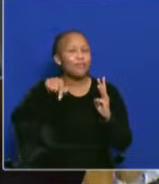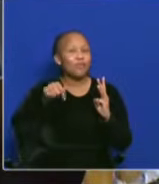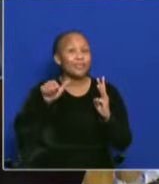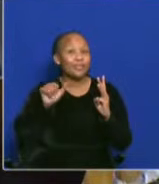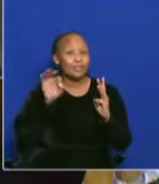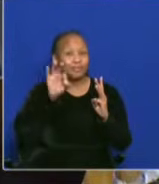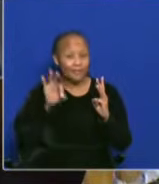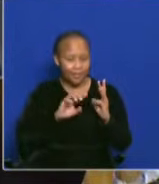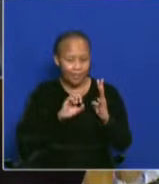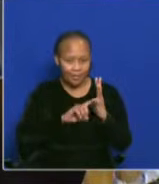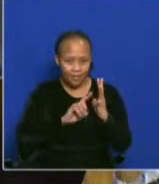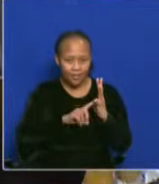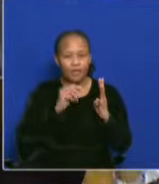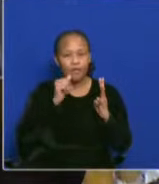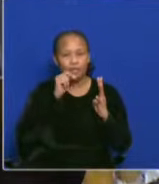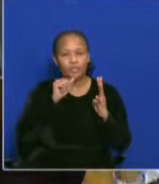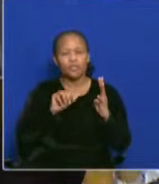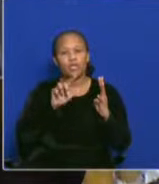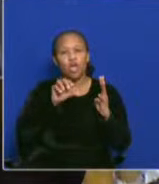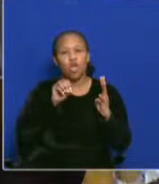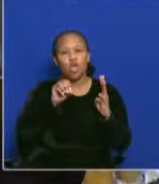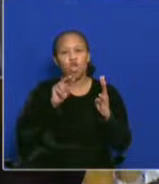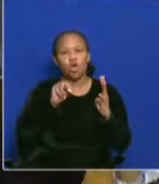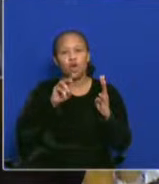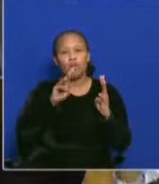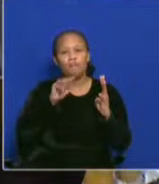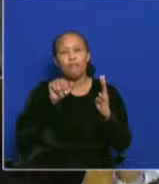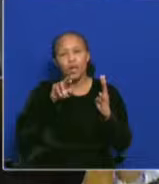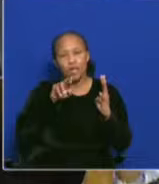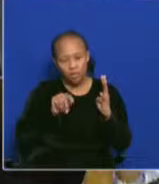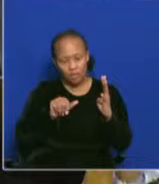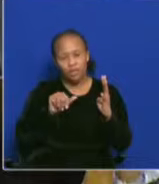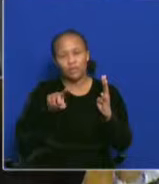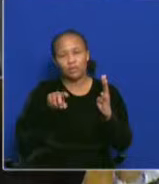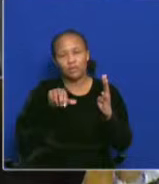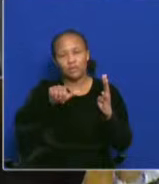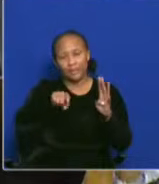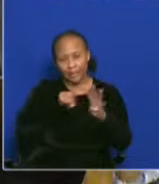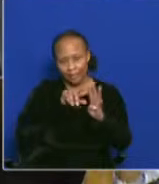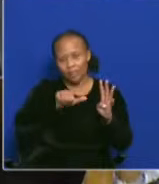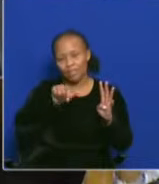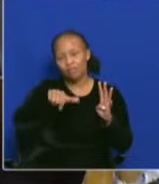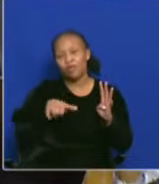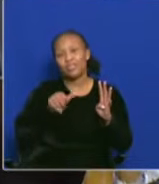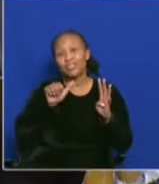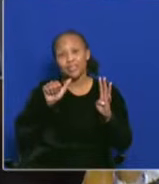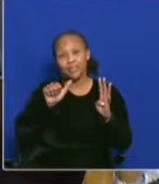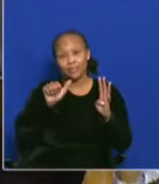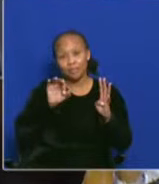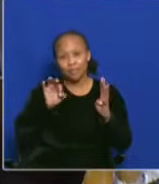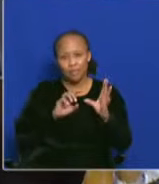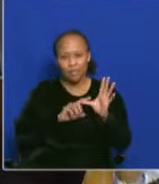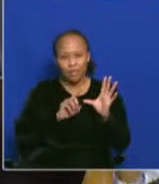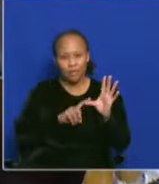G. Lombard with 16.6%, and Mr. Wingate Pierce with 33.3%.